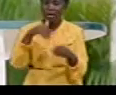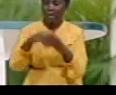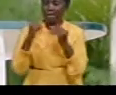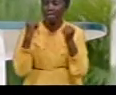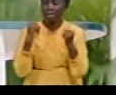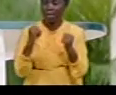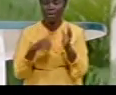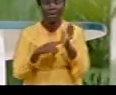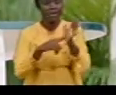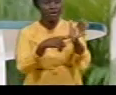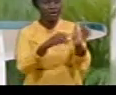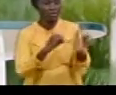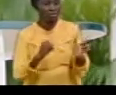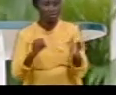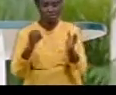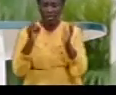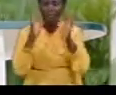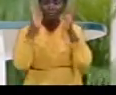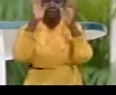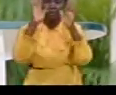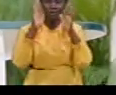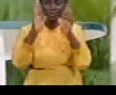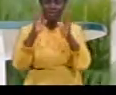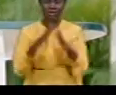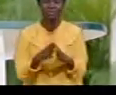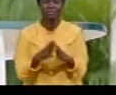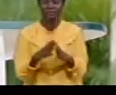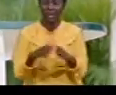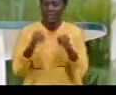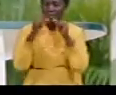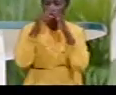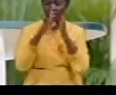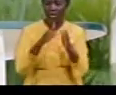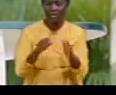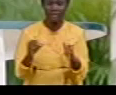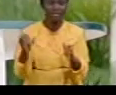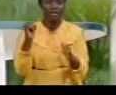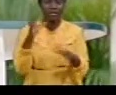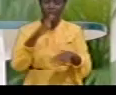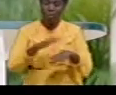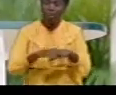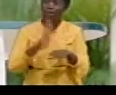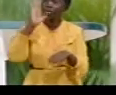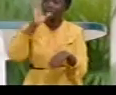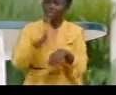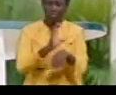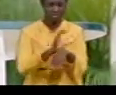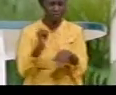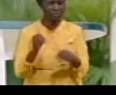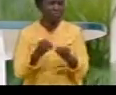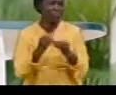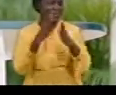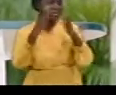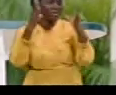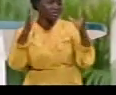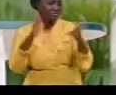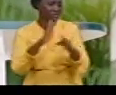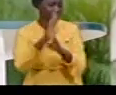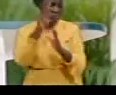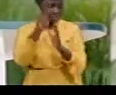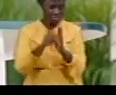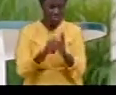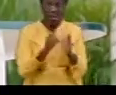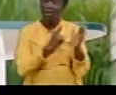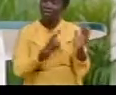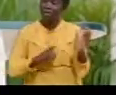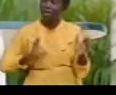wonders, great benevolence, blessings upon your church, bountifulness. Lord,